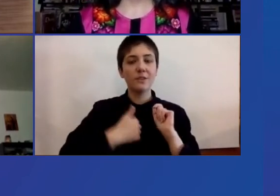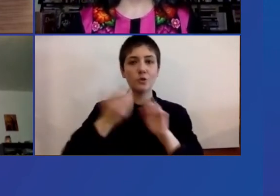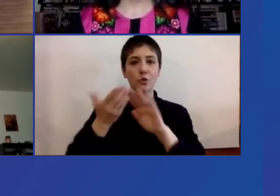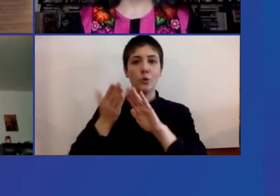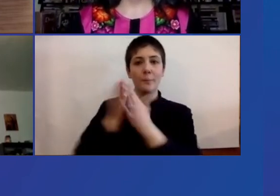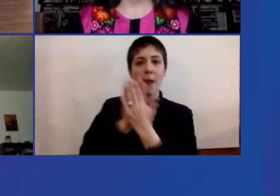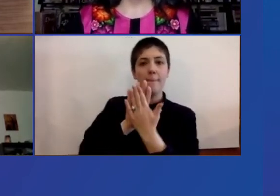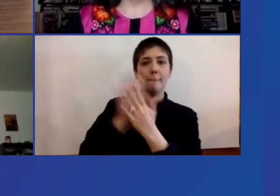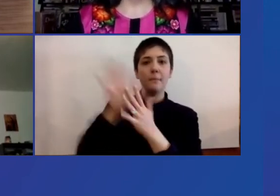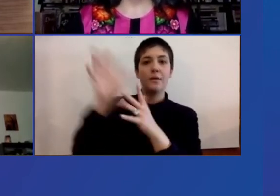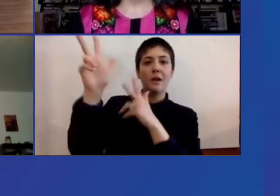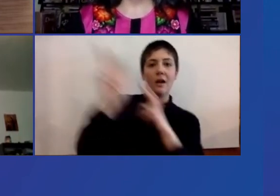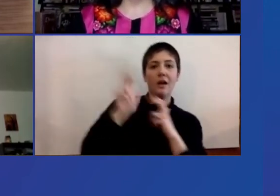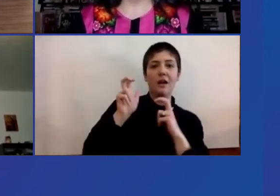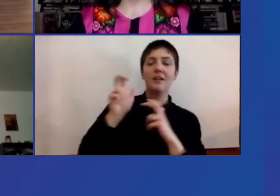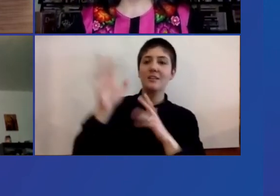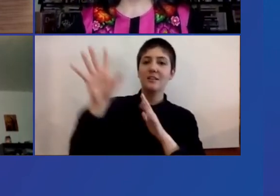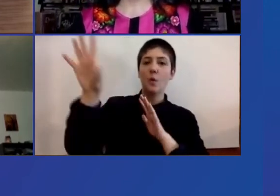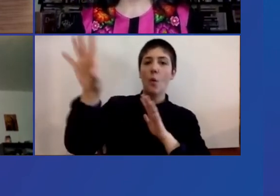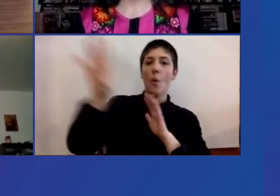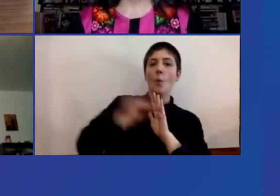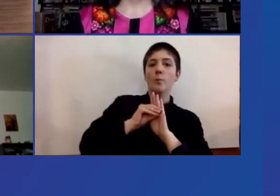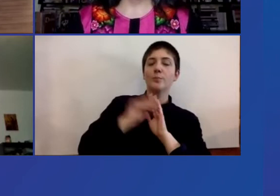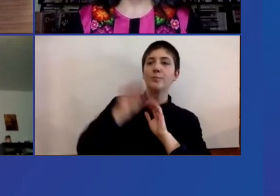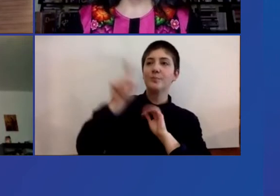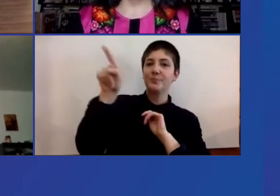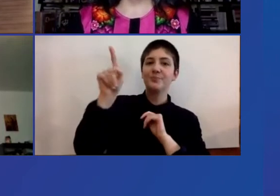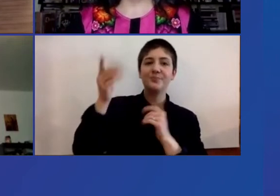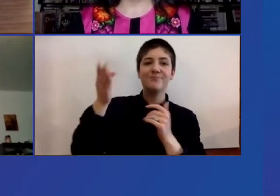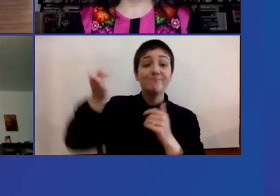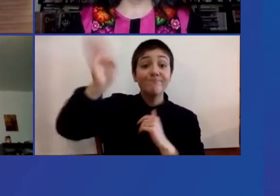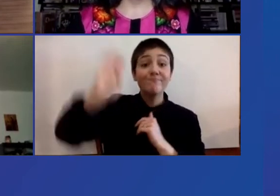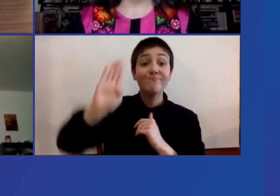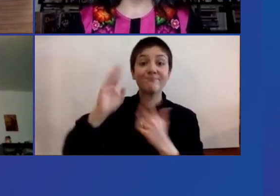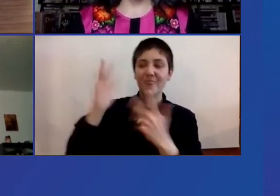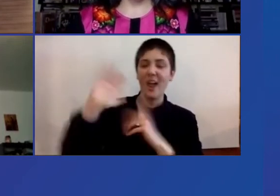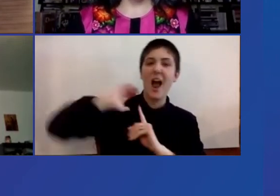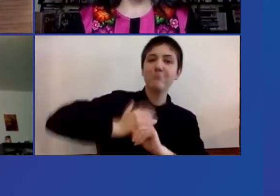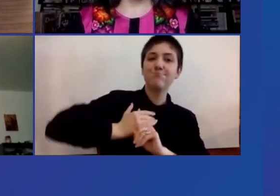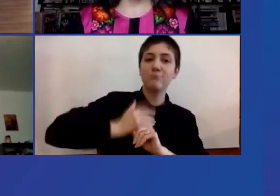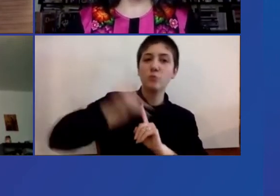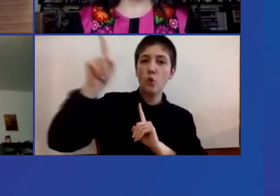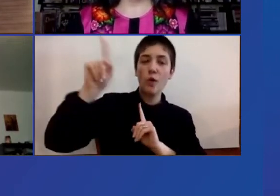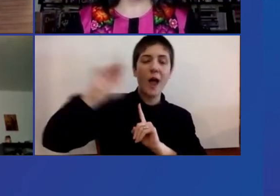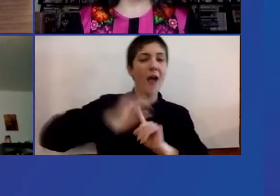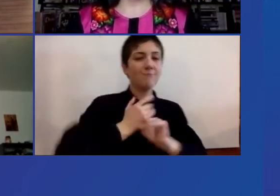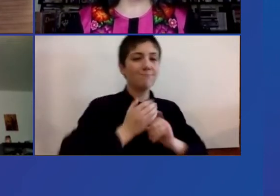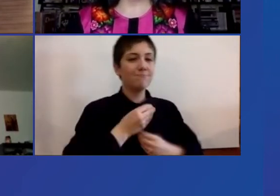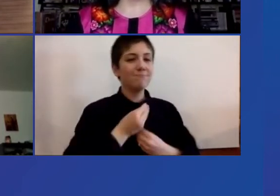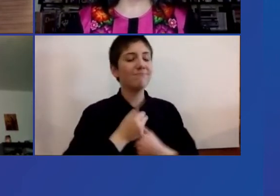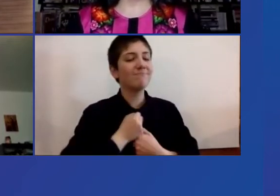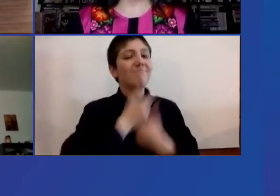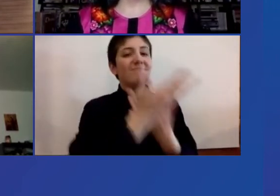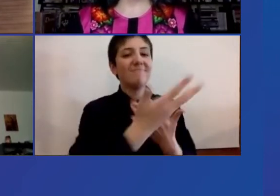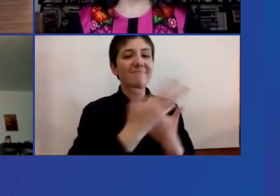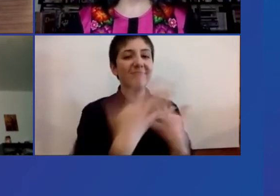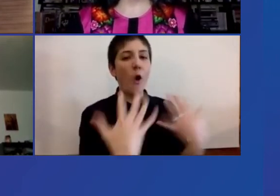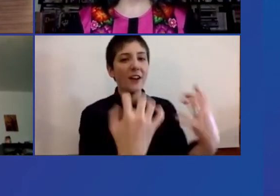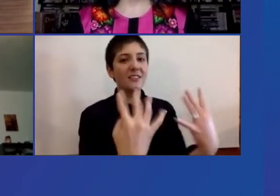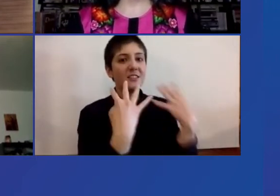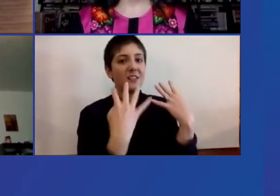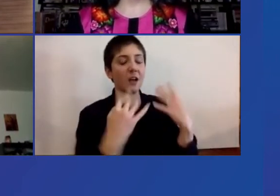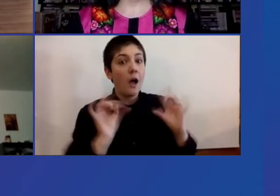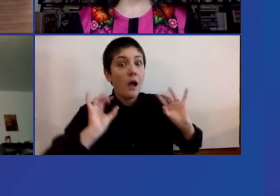So it is the space, sacred area. A dancer can change, transform, like a